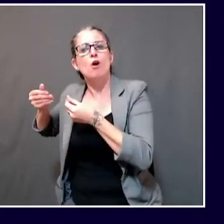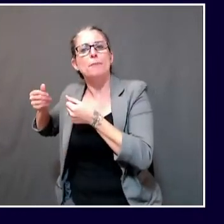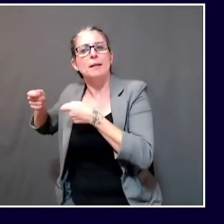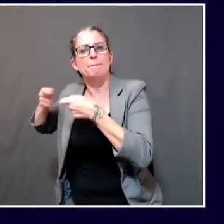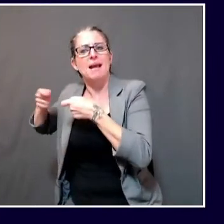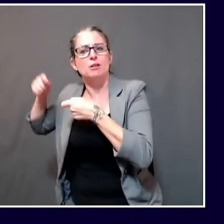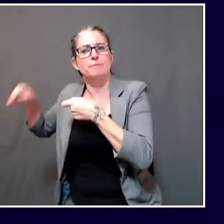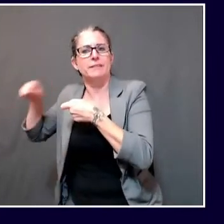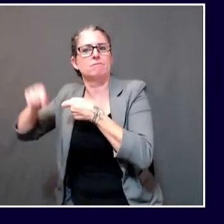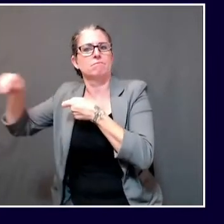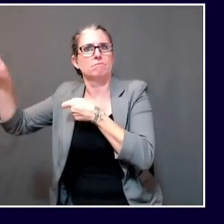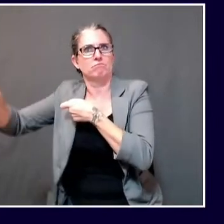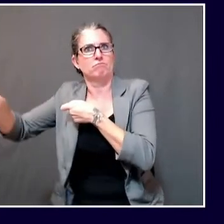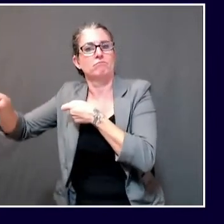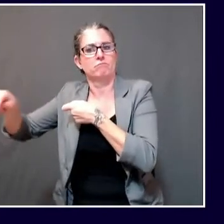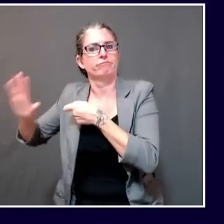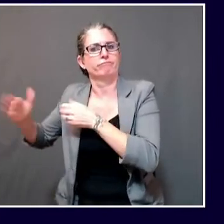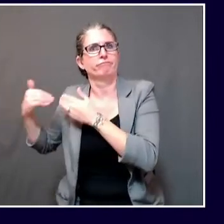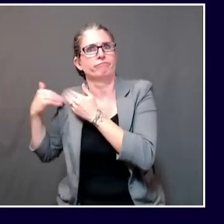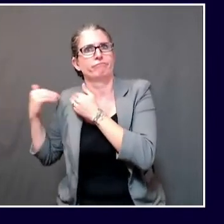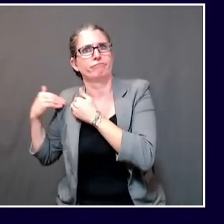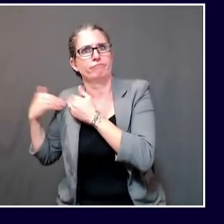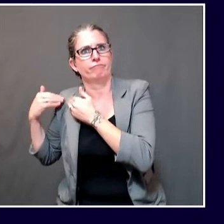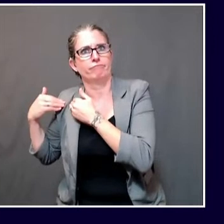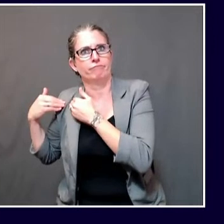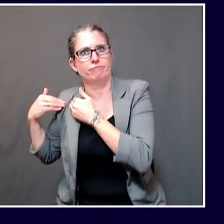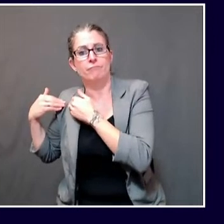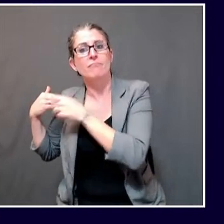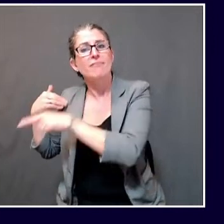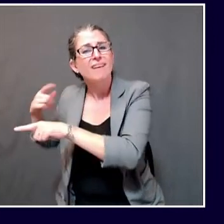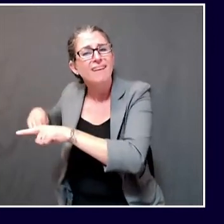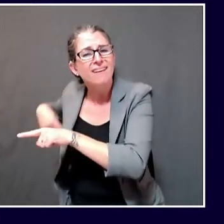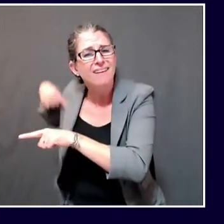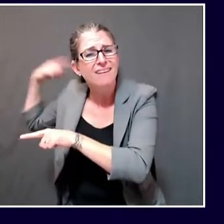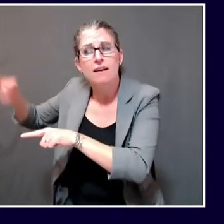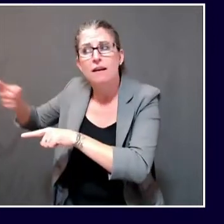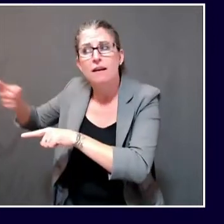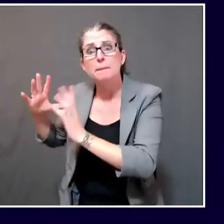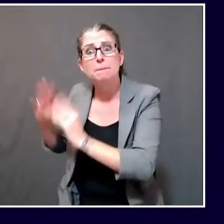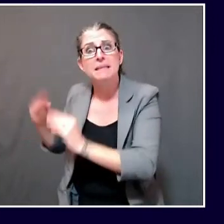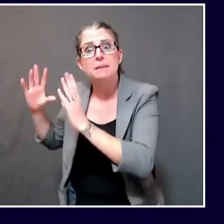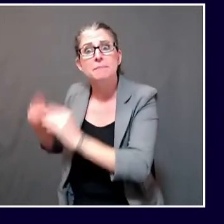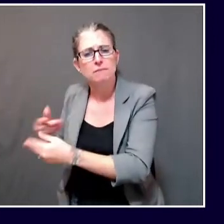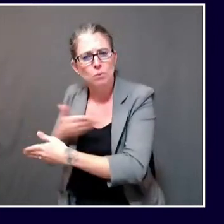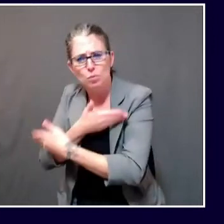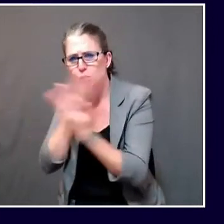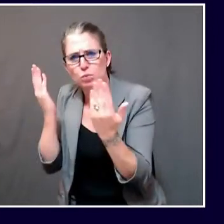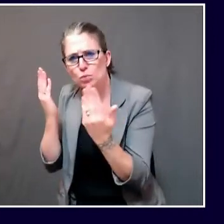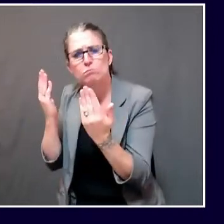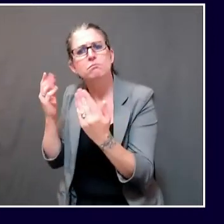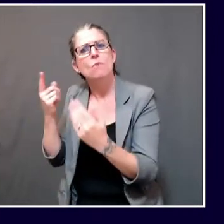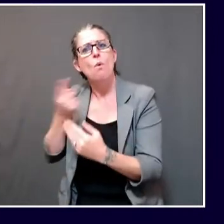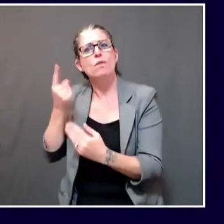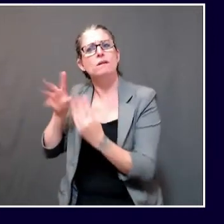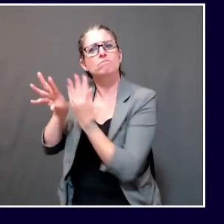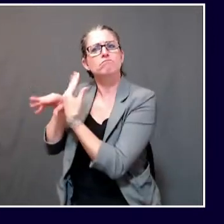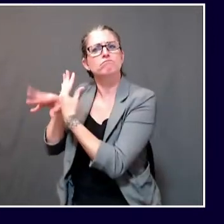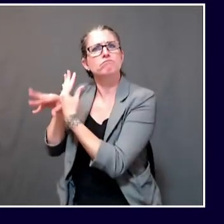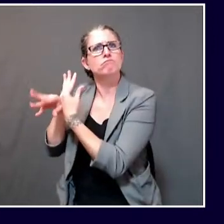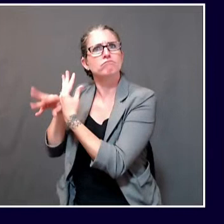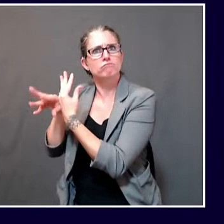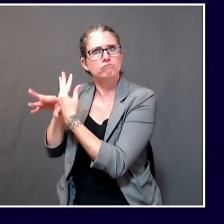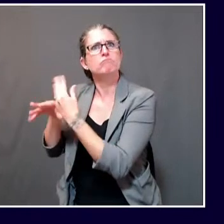Maine. In addition, Maine CDC is working very closely with the leadership of the Department